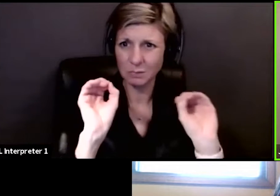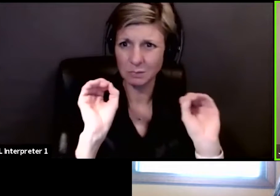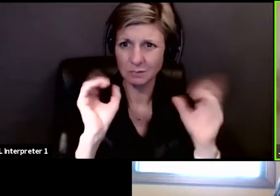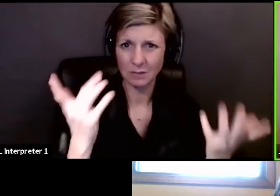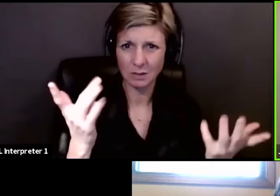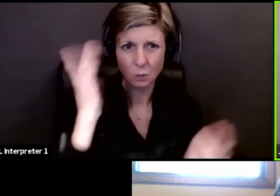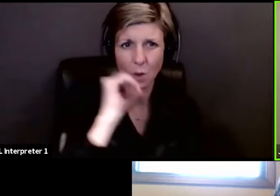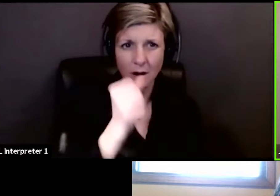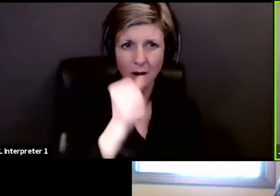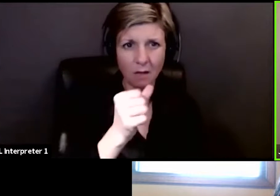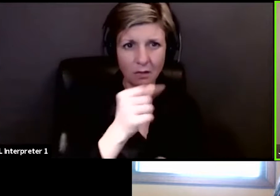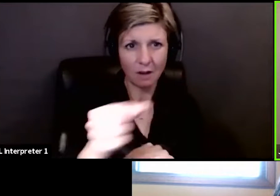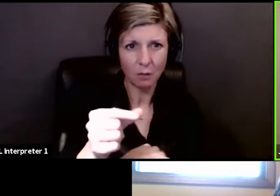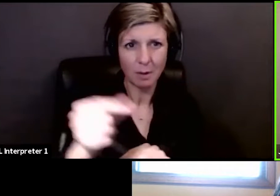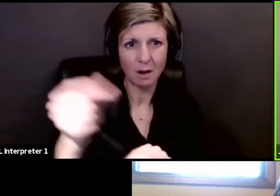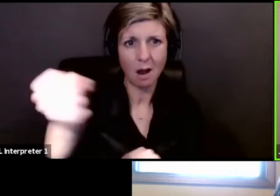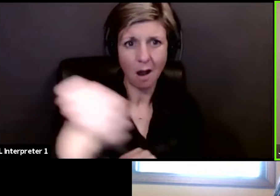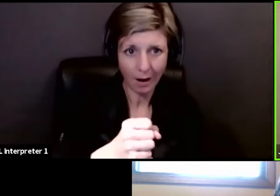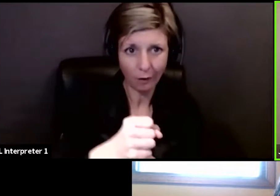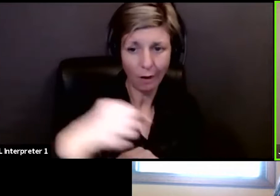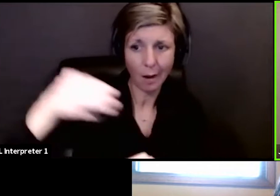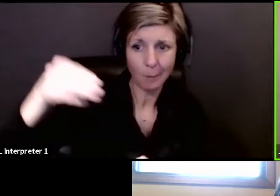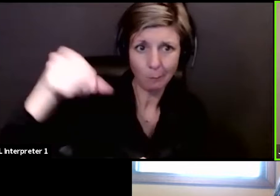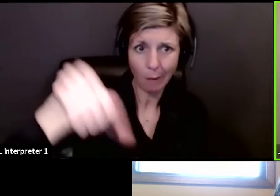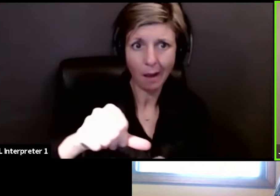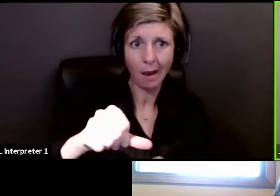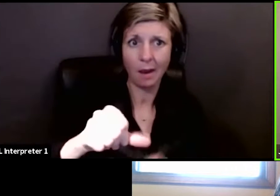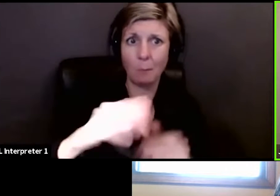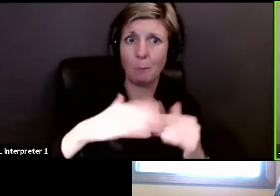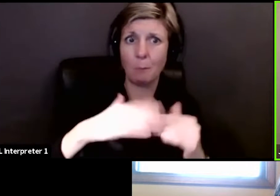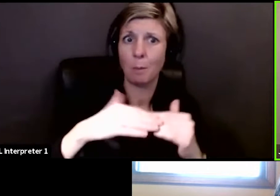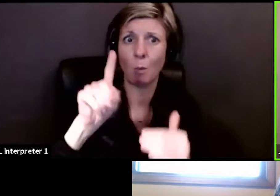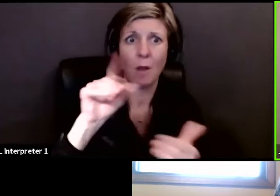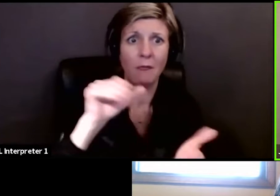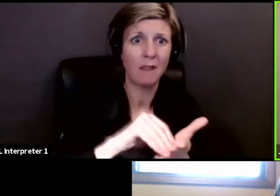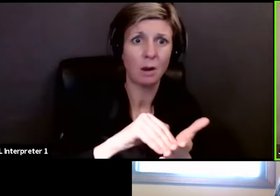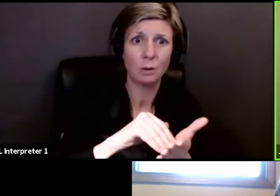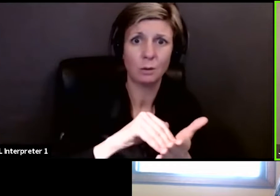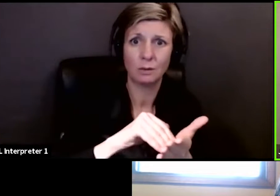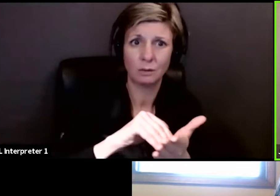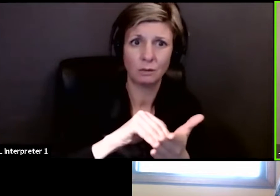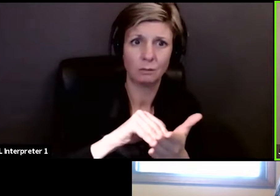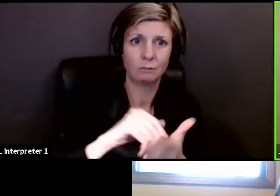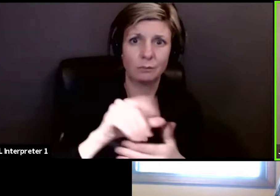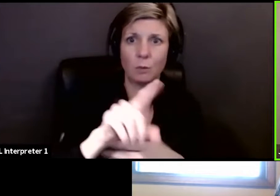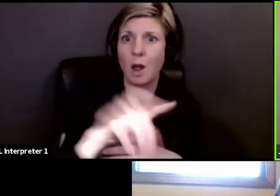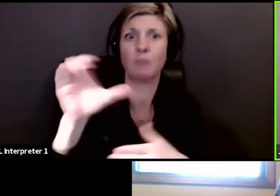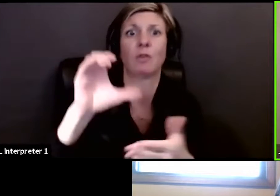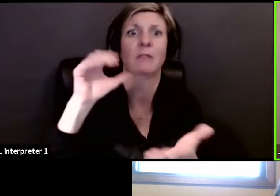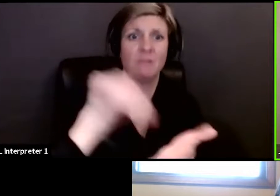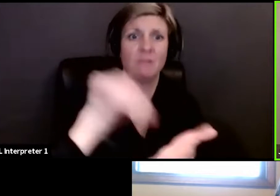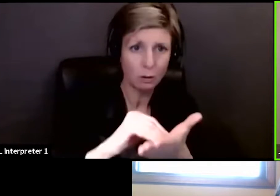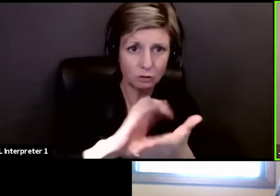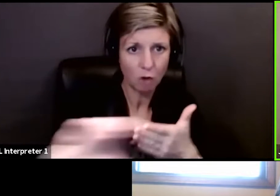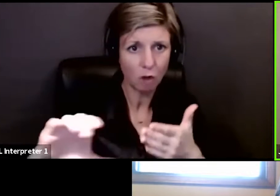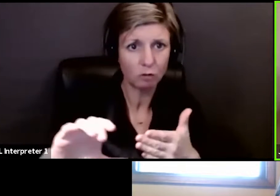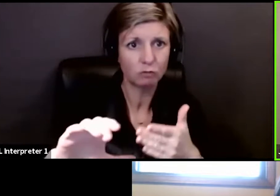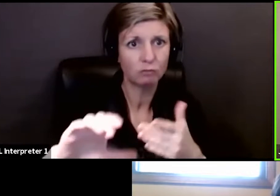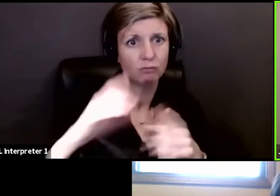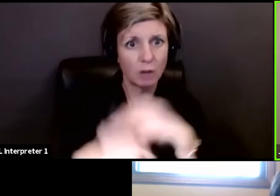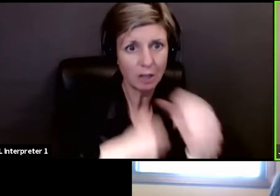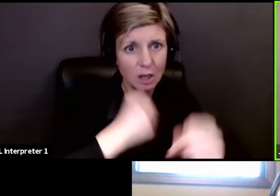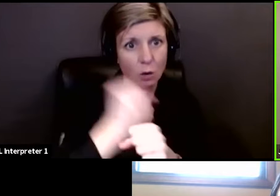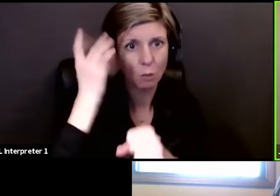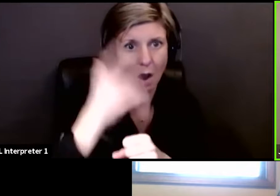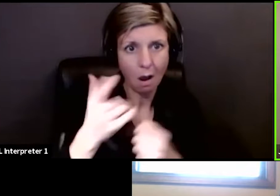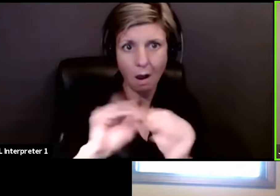like at least 100K a year to interpret? Because clearly you are a multilingual expert, health